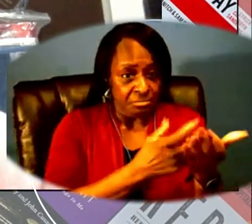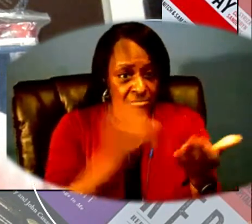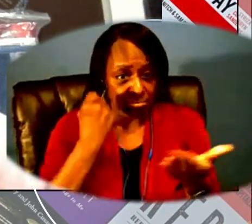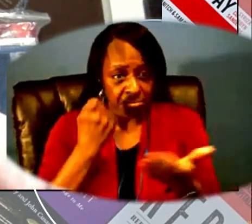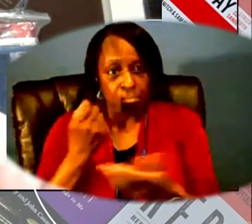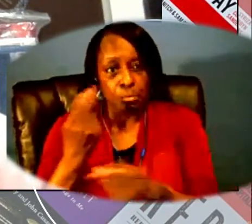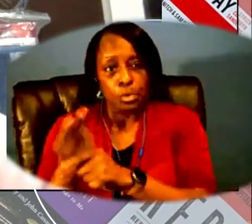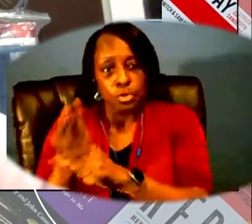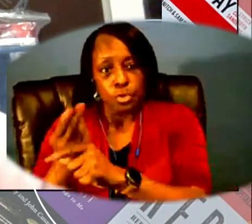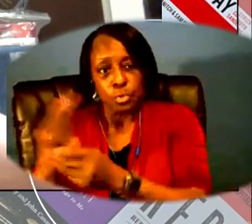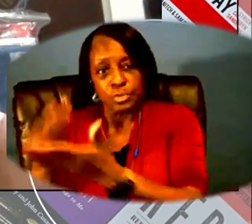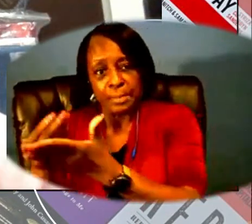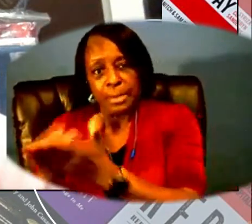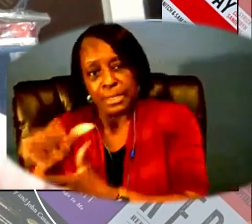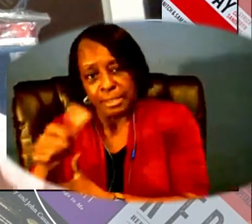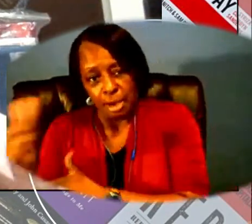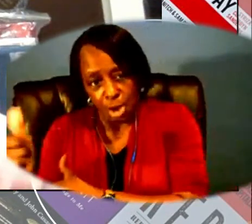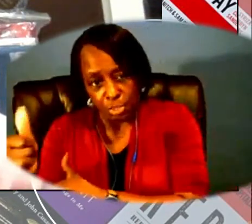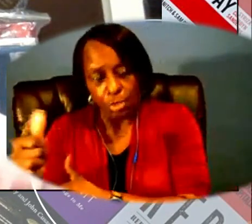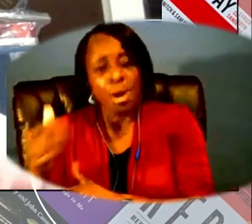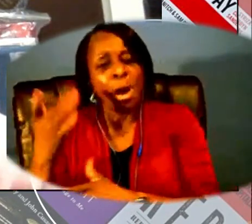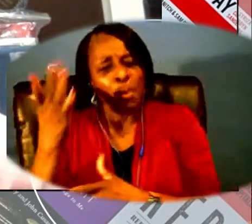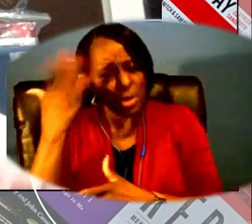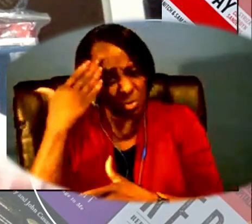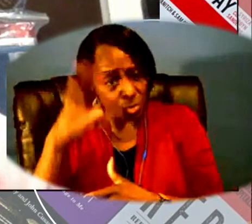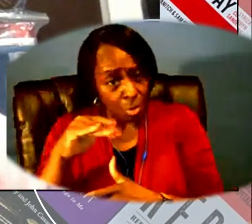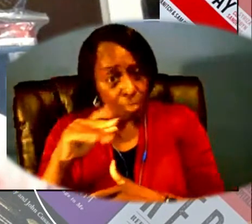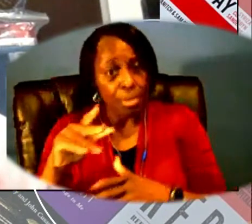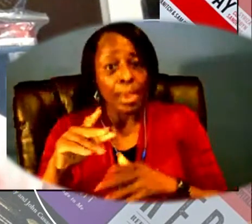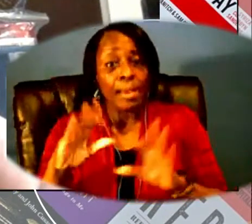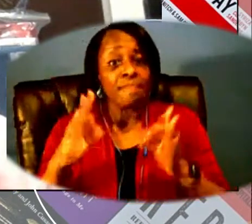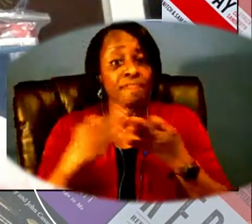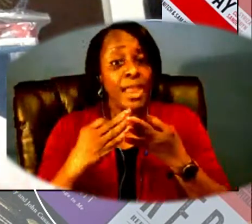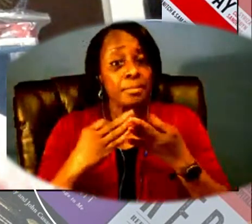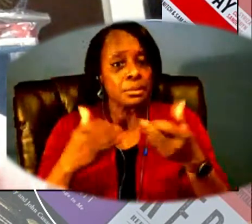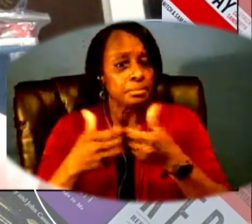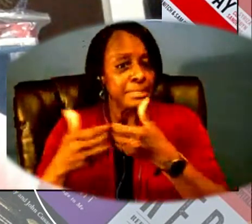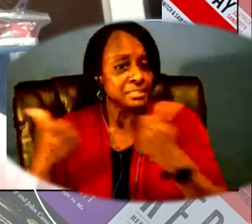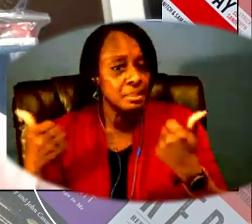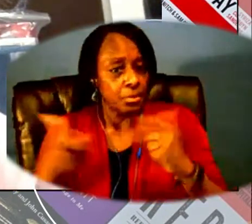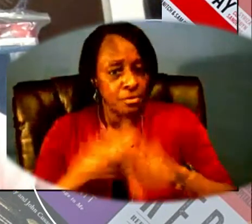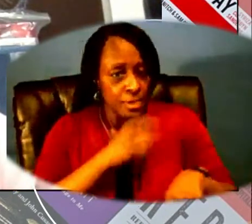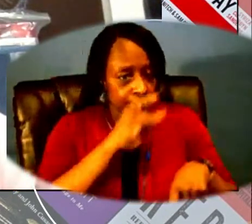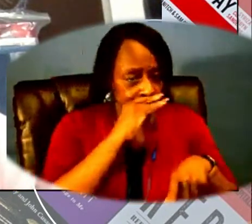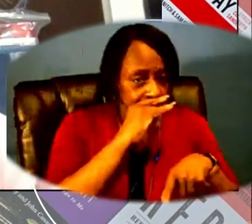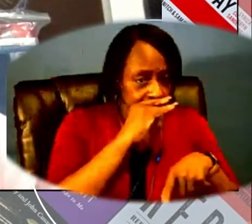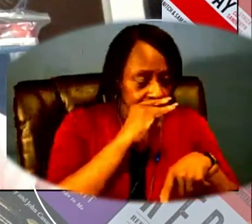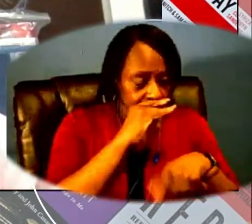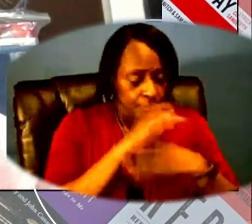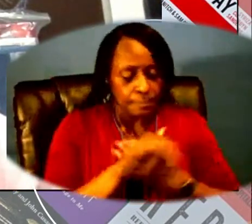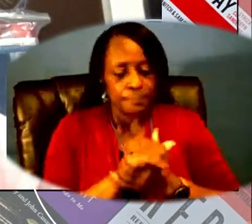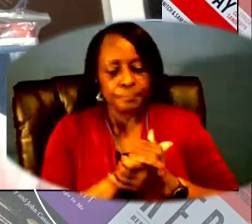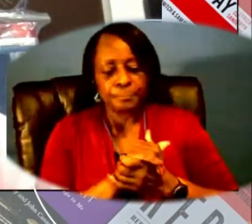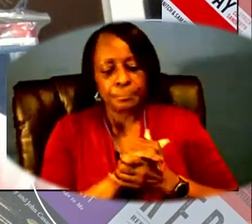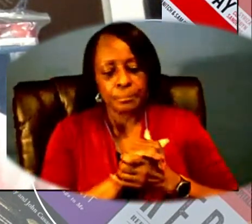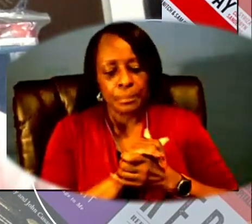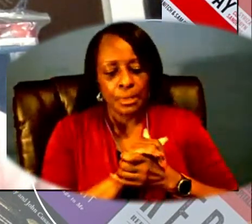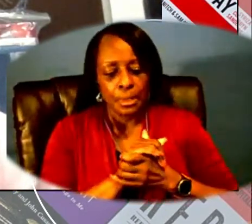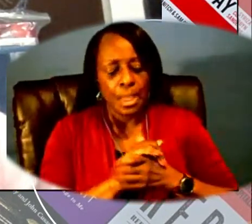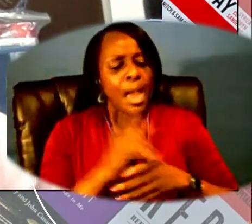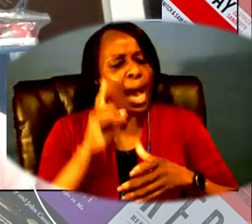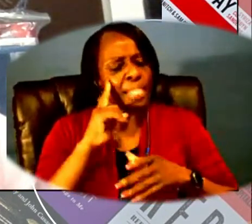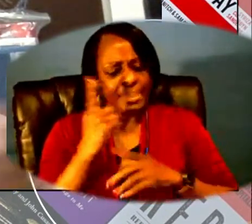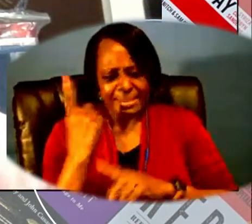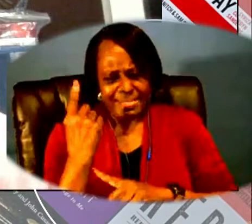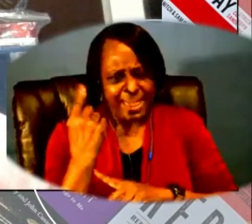centers, where people are being separated from their children. And in some cases, and as reports, even I believe it was last year,